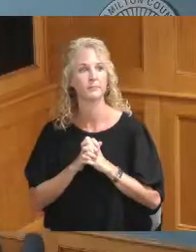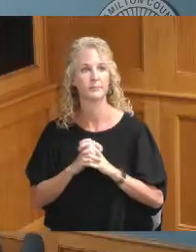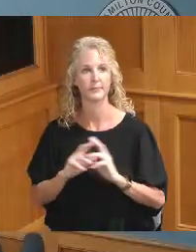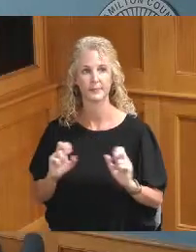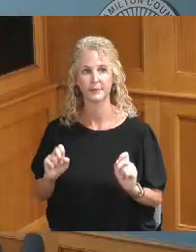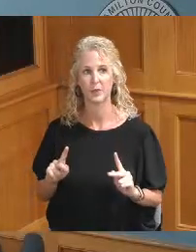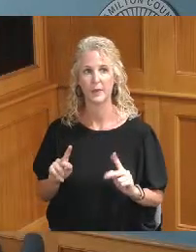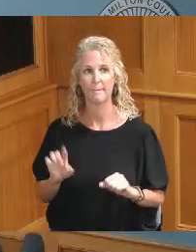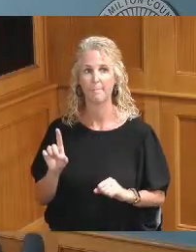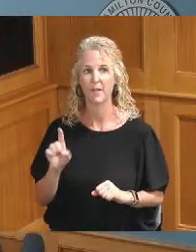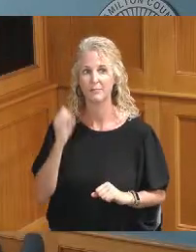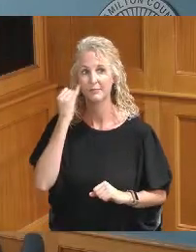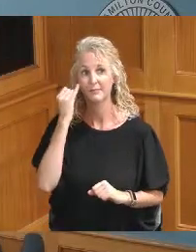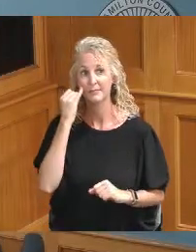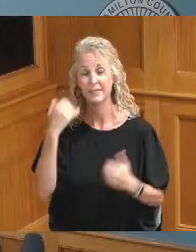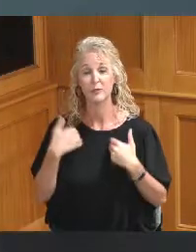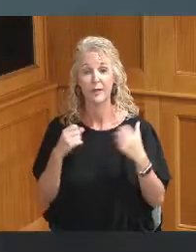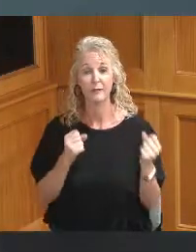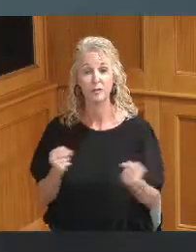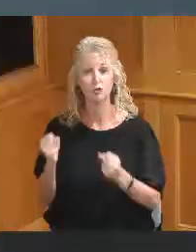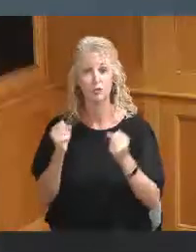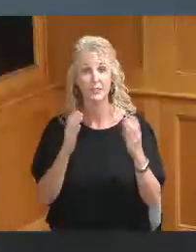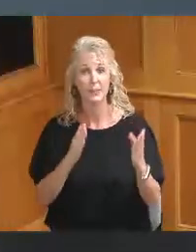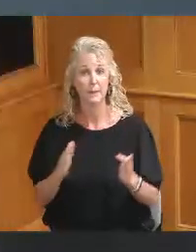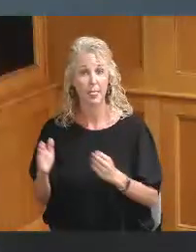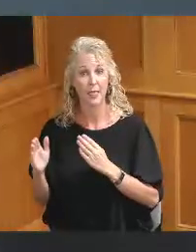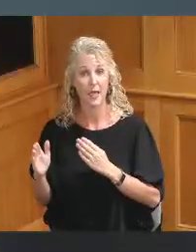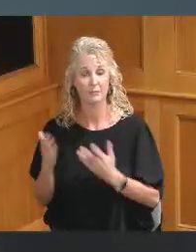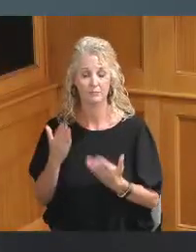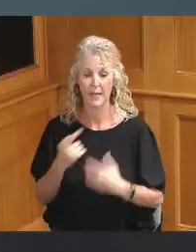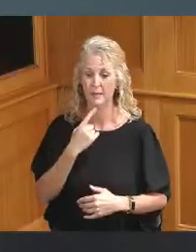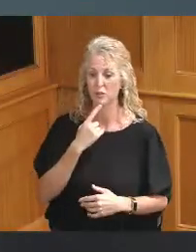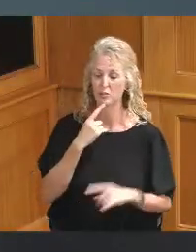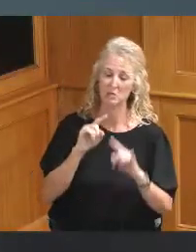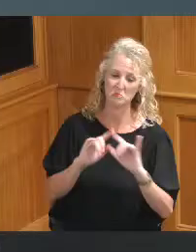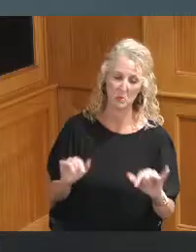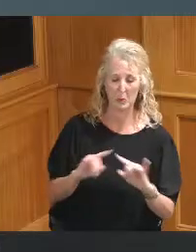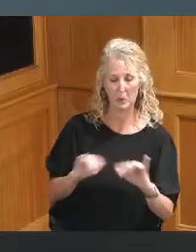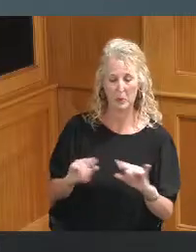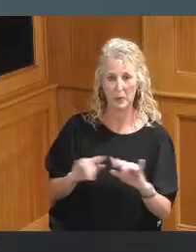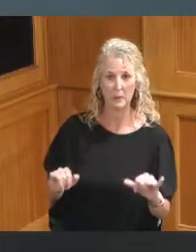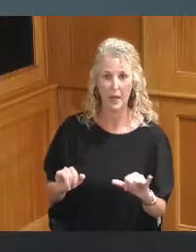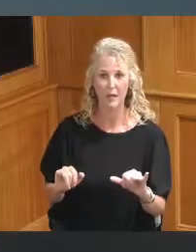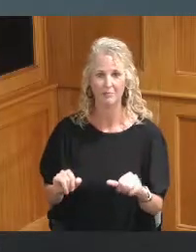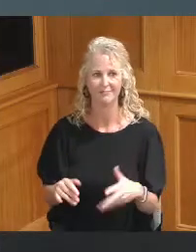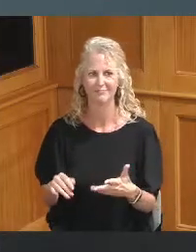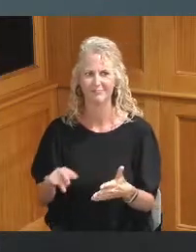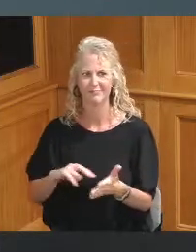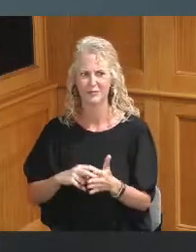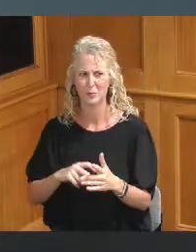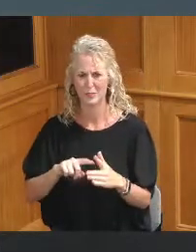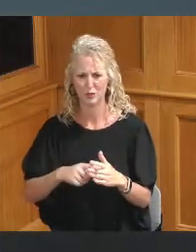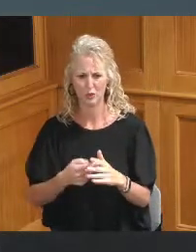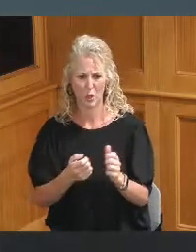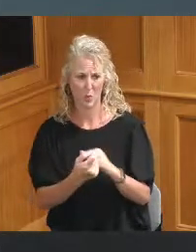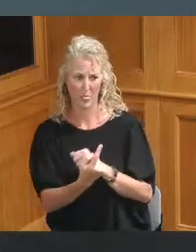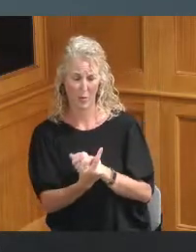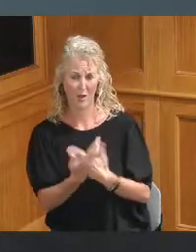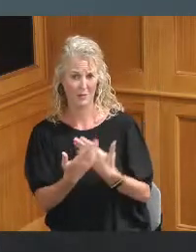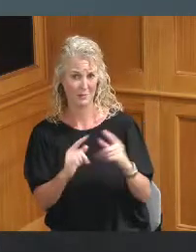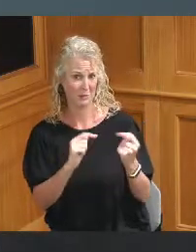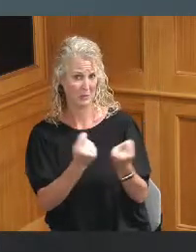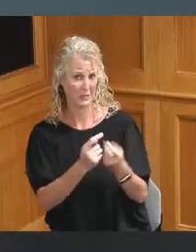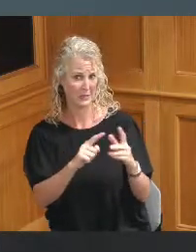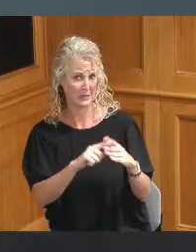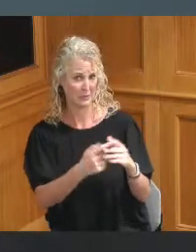But if you have a strategic plan, you're gonna, even though you may say simultaneously, you're gonna start on one. You have a team